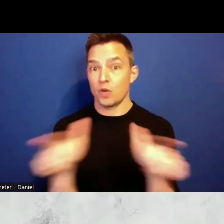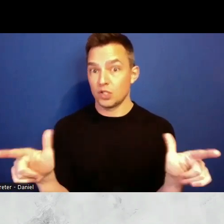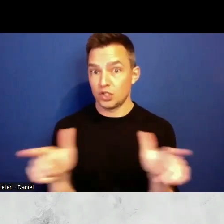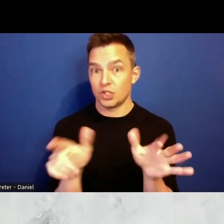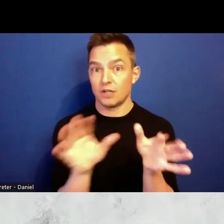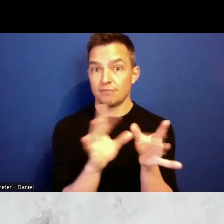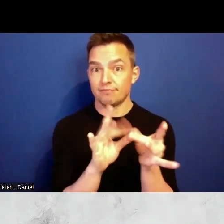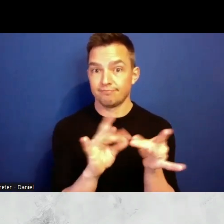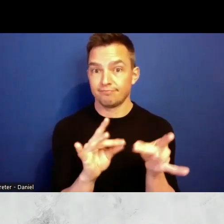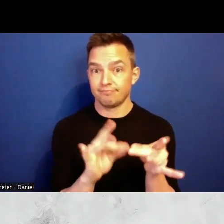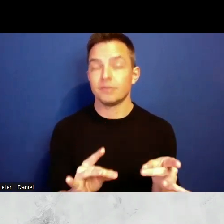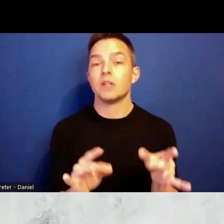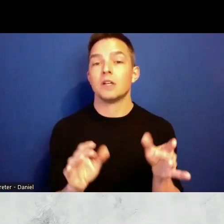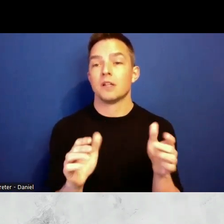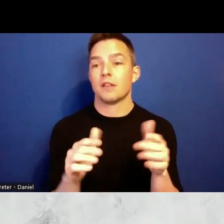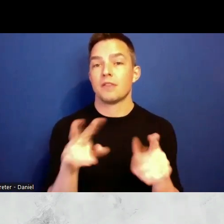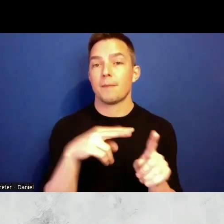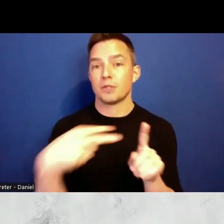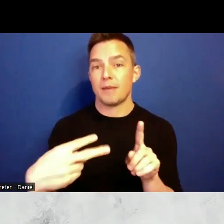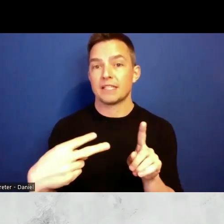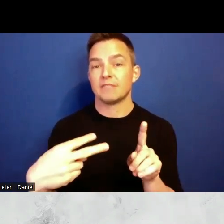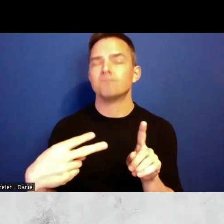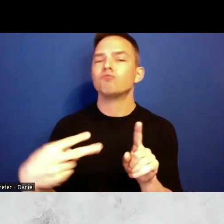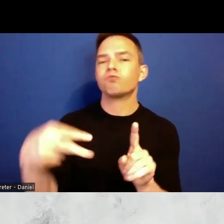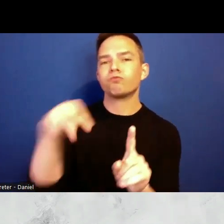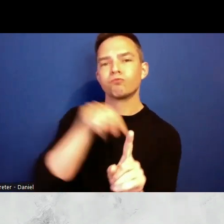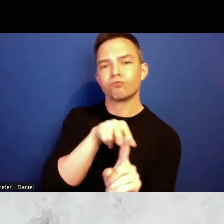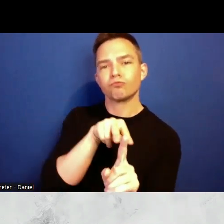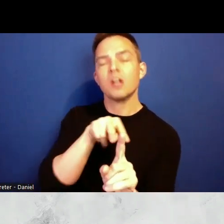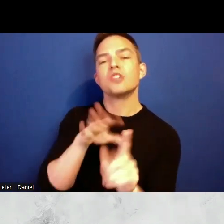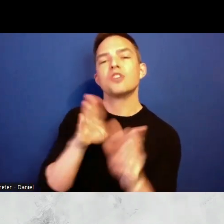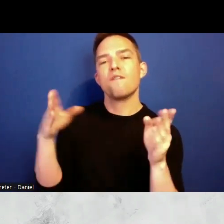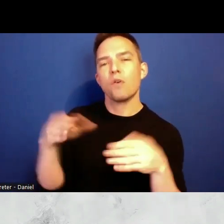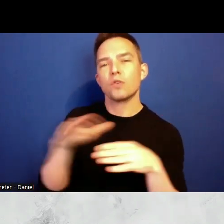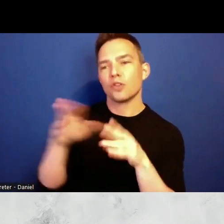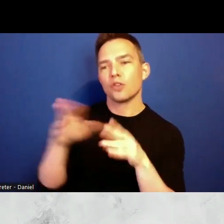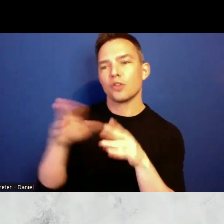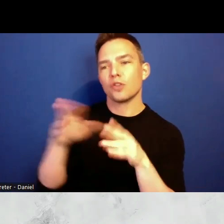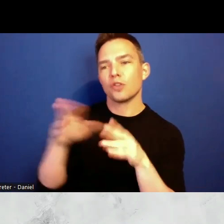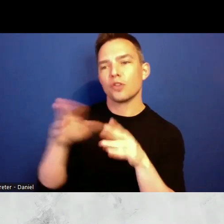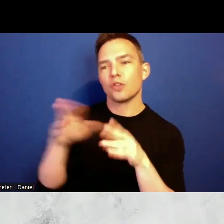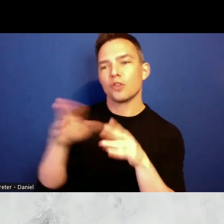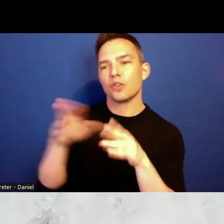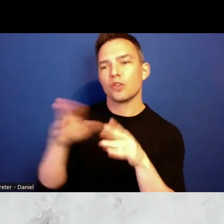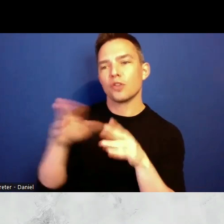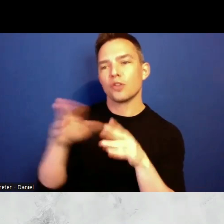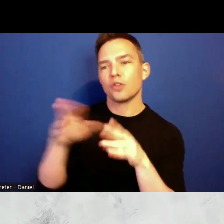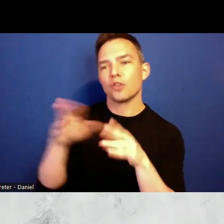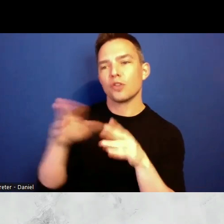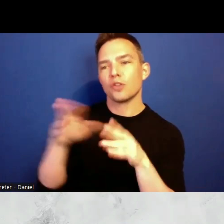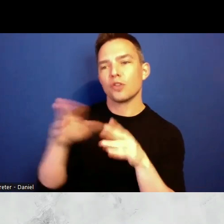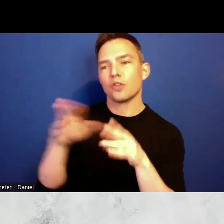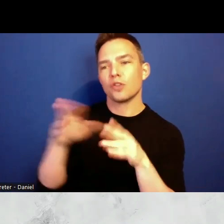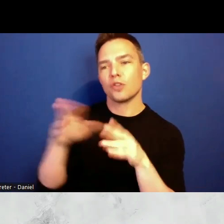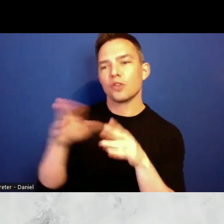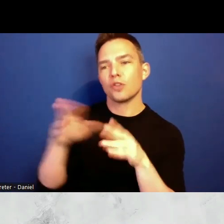the lens focuses on the human. I would also say that